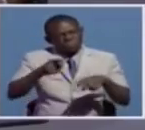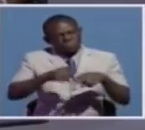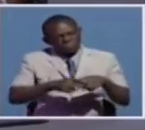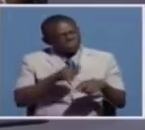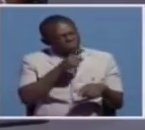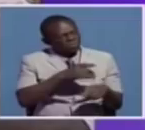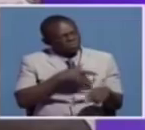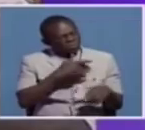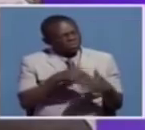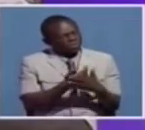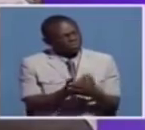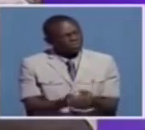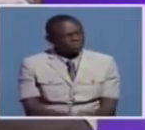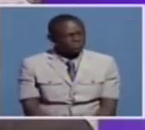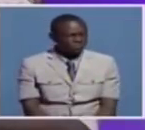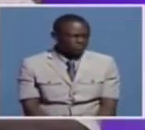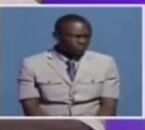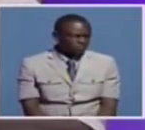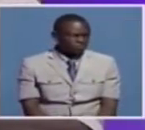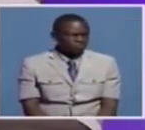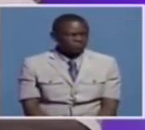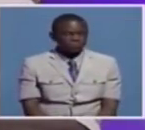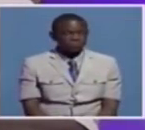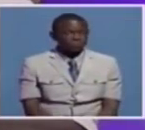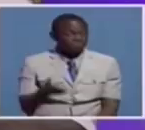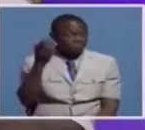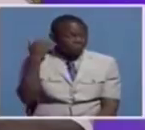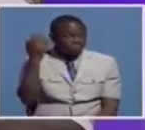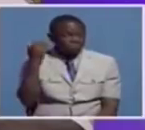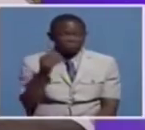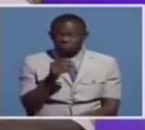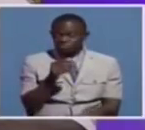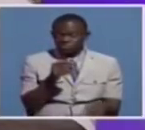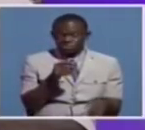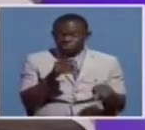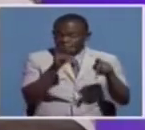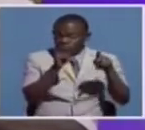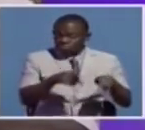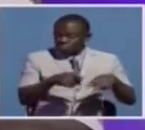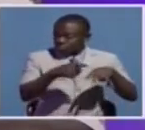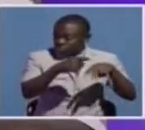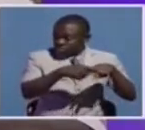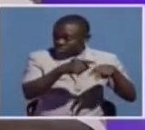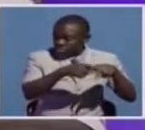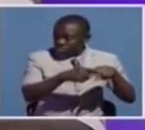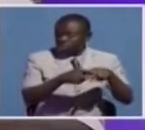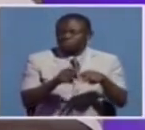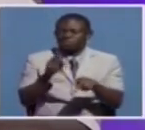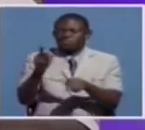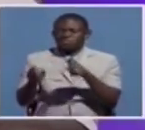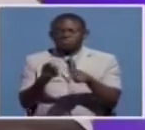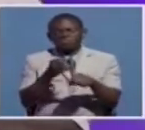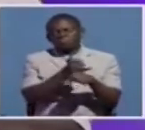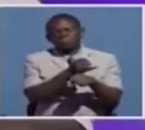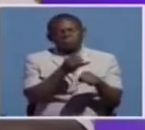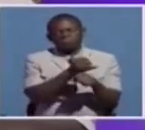They said slow puncture. So nobody wanted to be associated with the AIDS. Everybody would hide their illness.